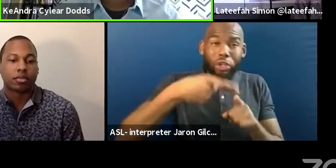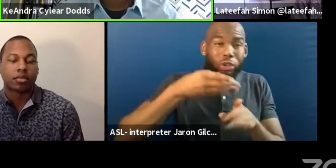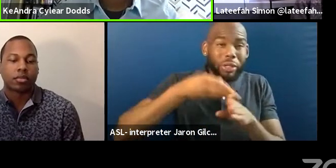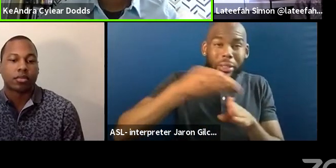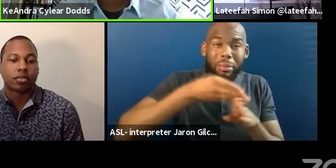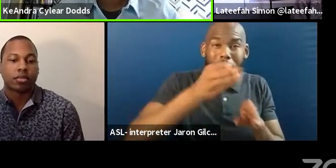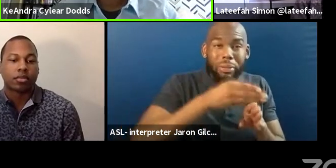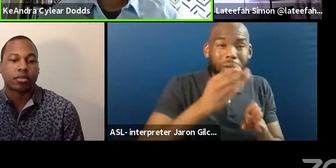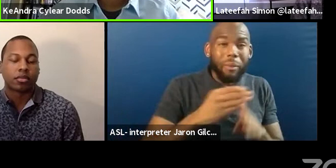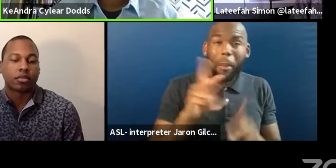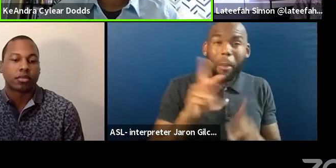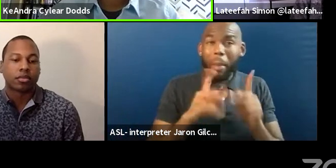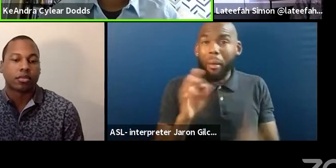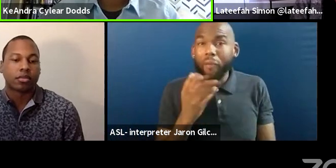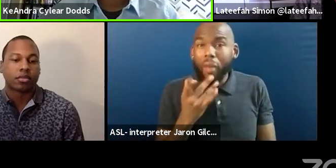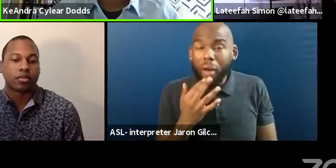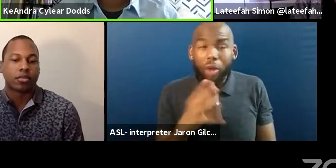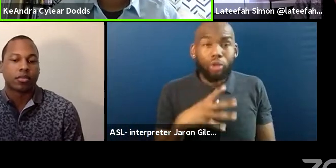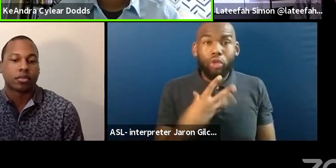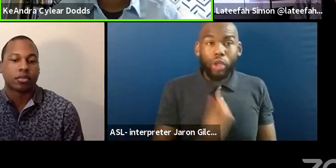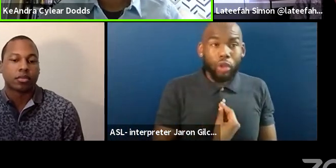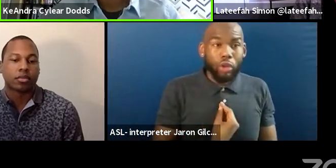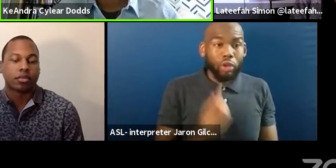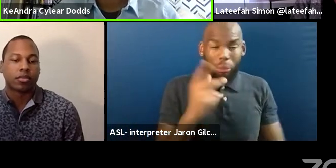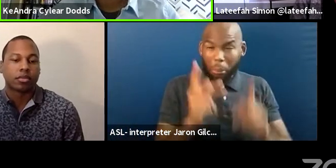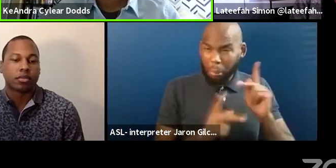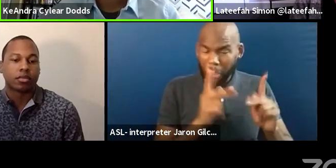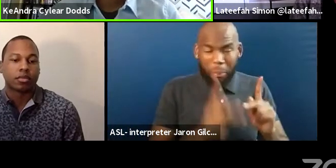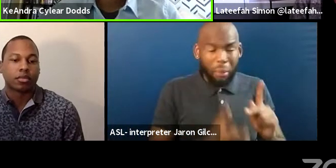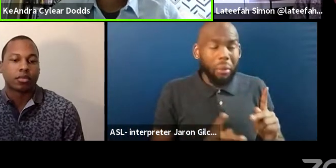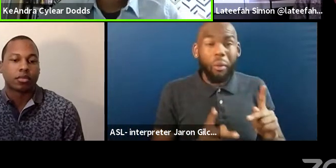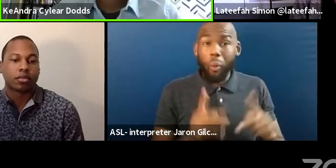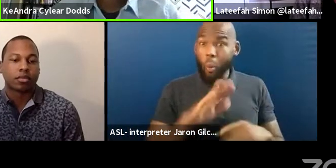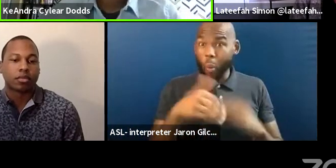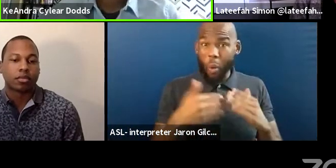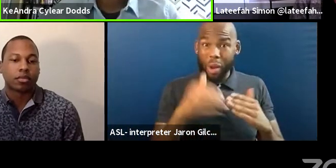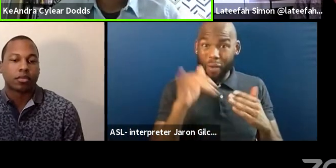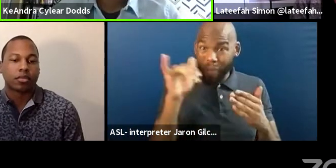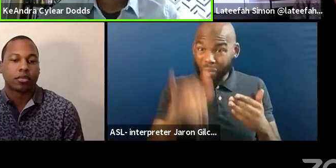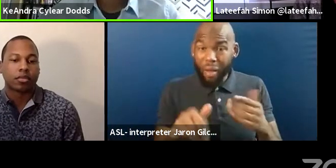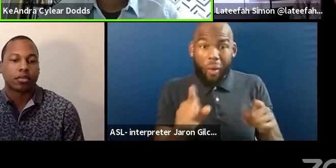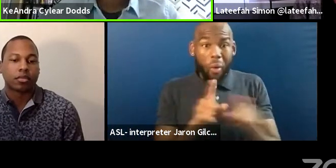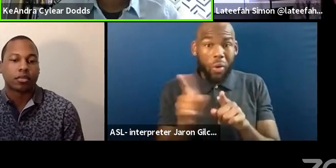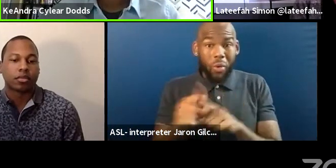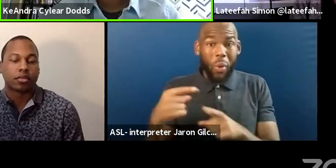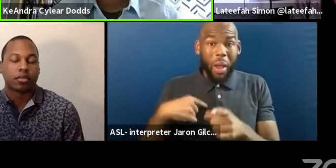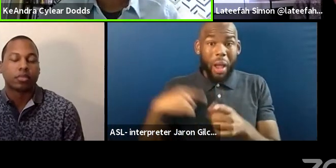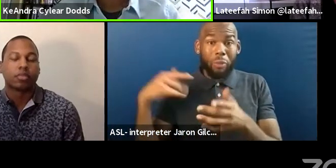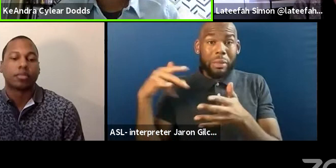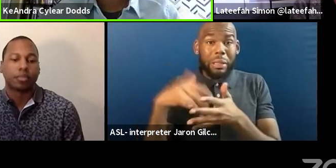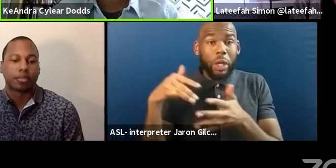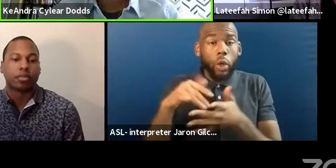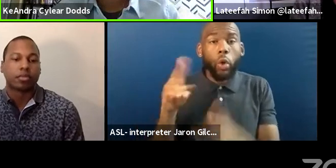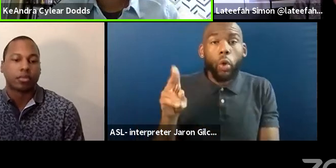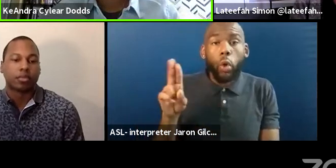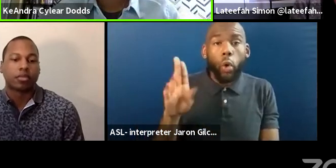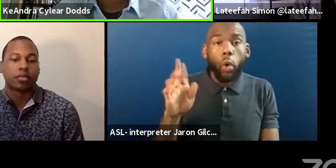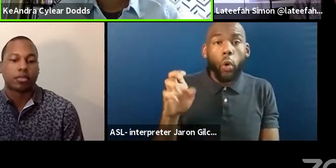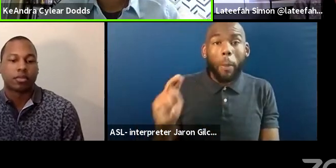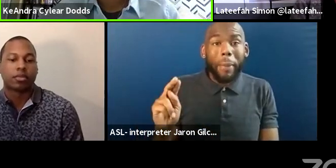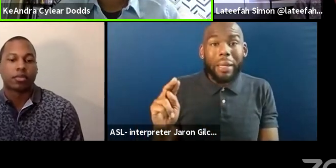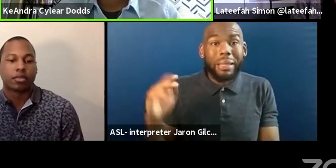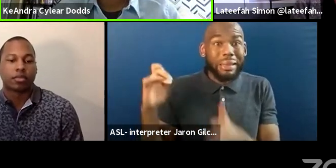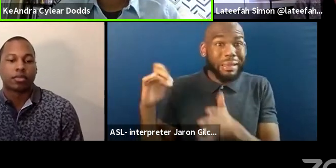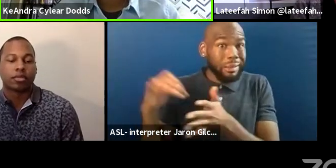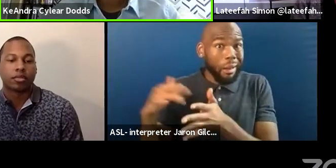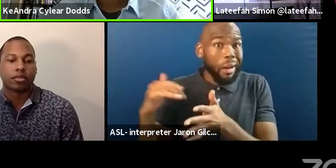transgender individuals. So a lot of that work, coupled with the fact that I was also studying urban studies and really looking at and